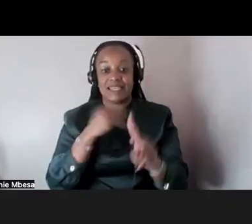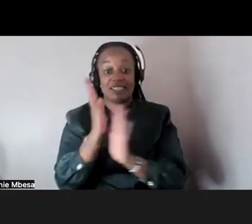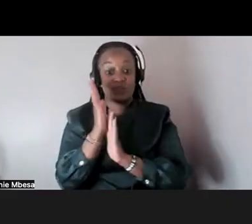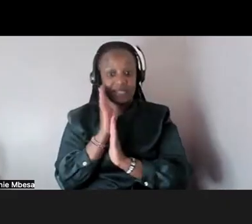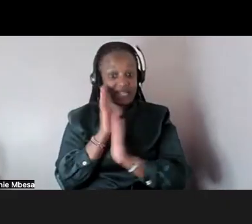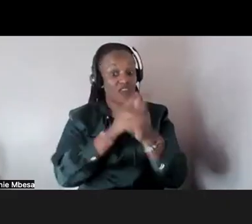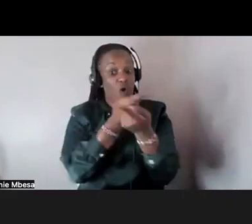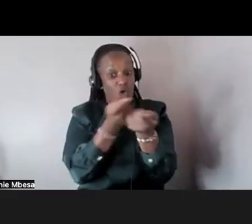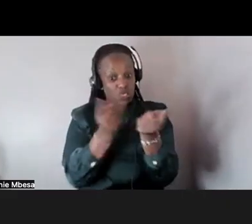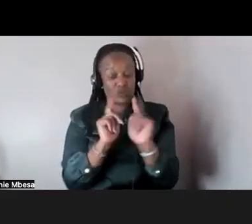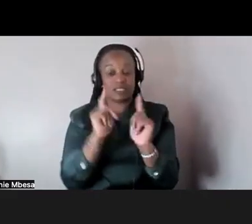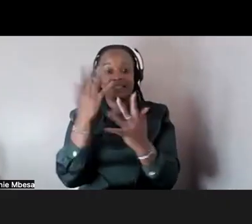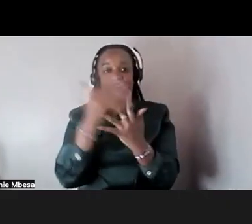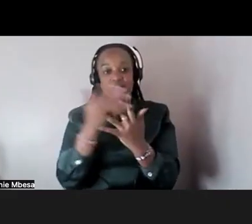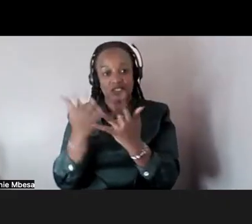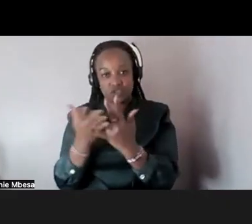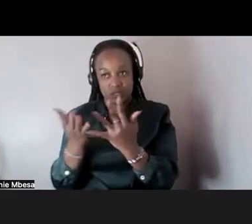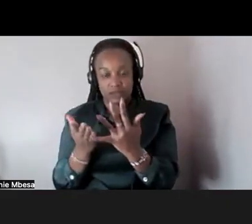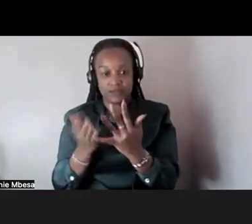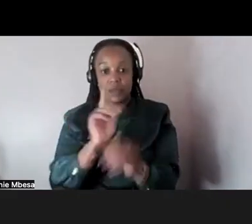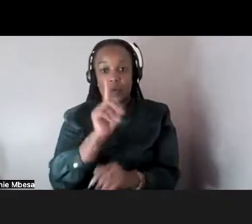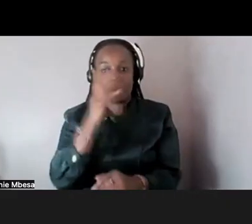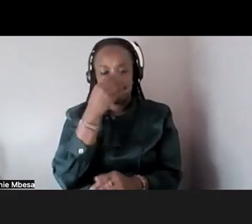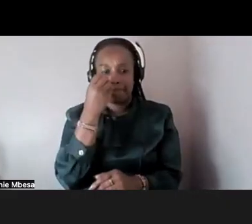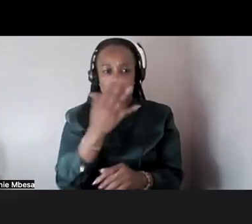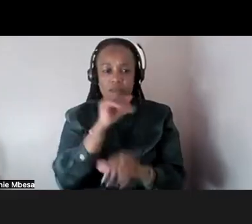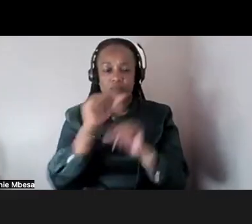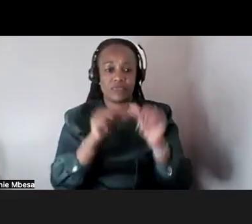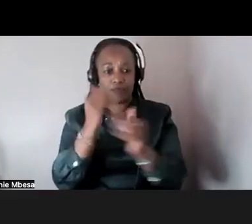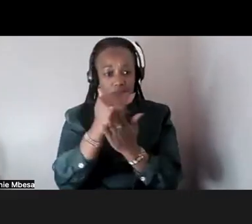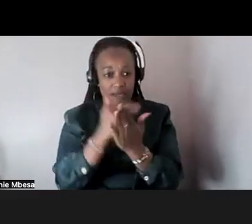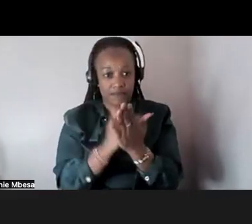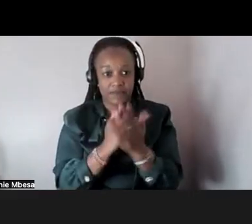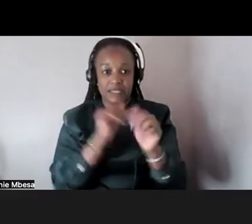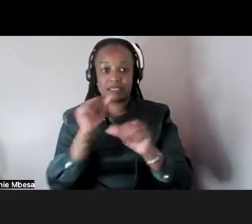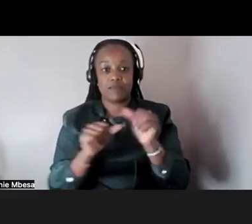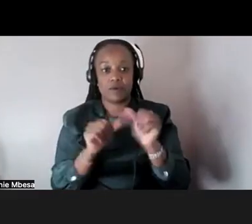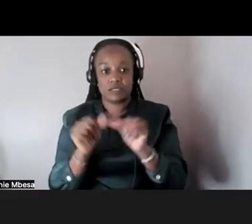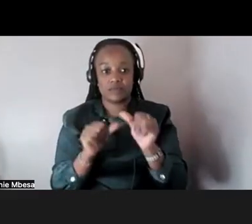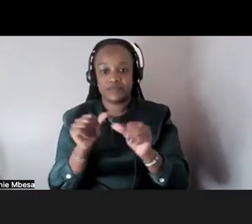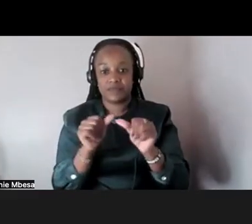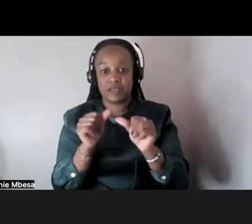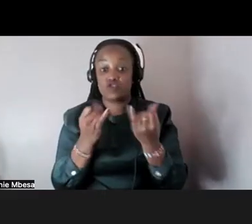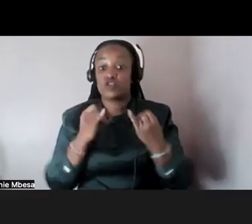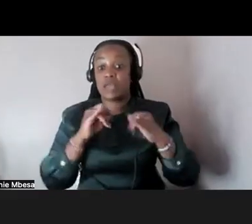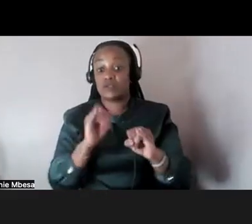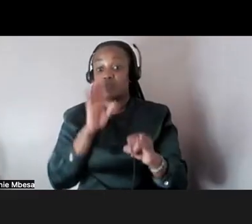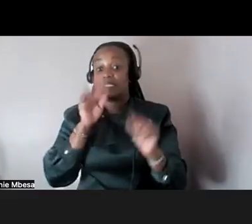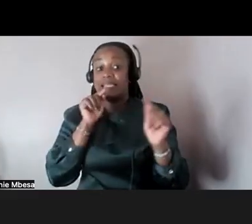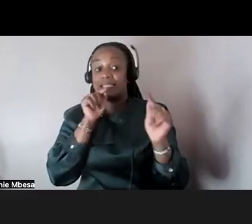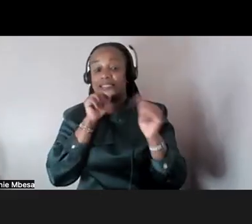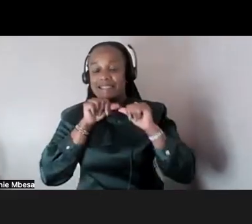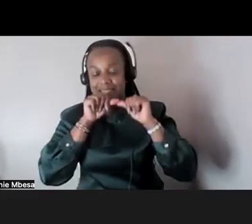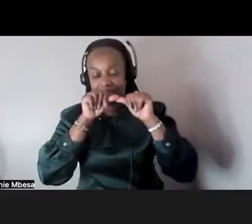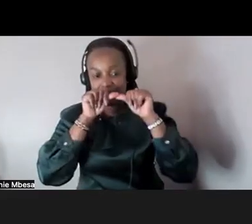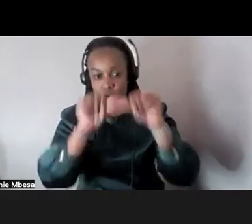one of the beauty thing about the program that we're implementing is the potential for sustainability, because people will